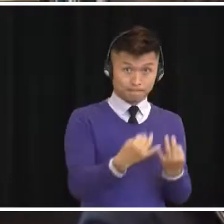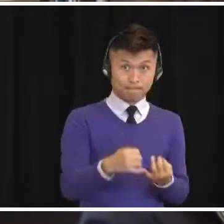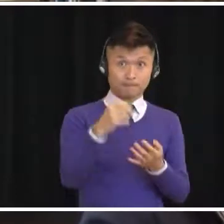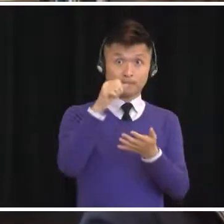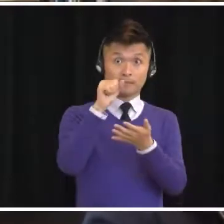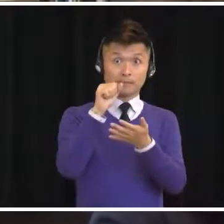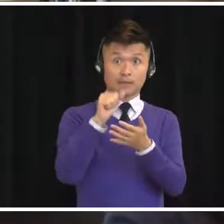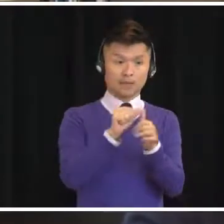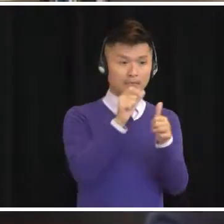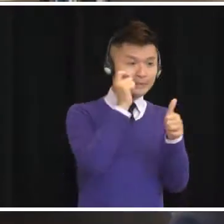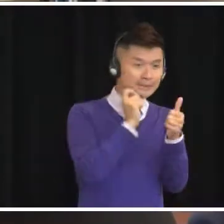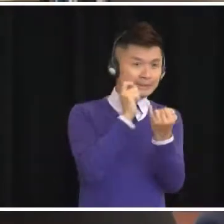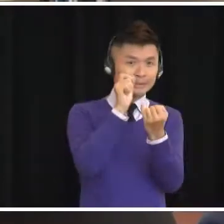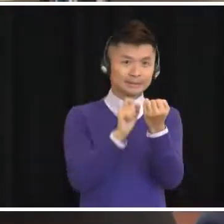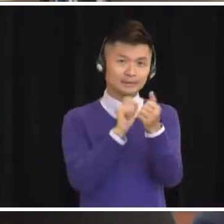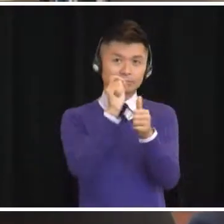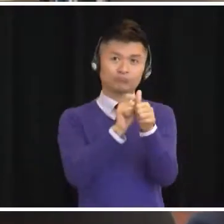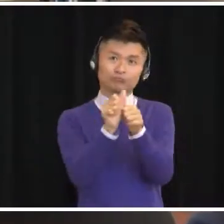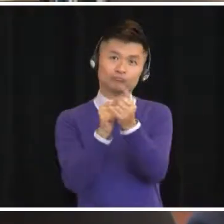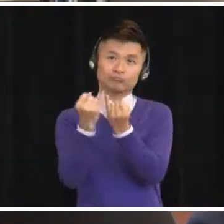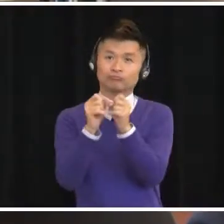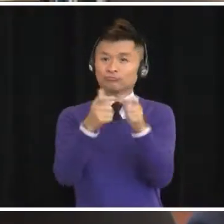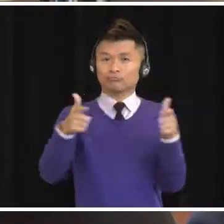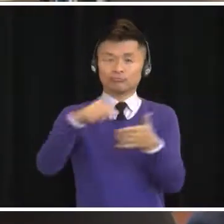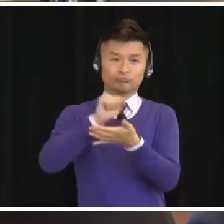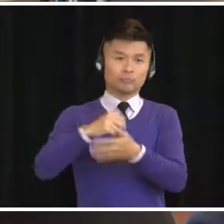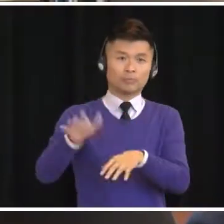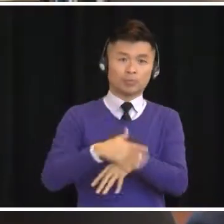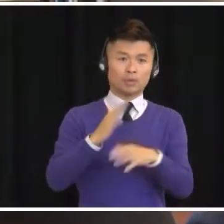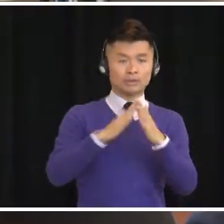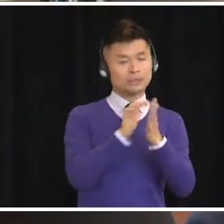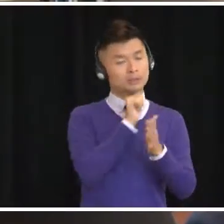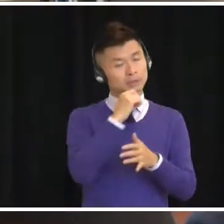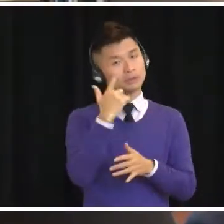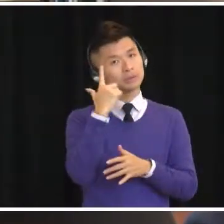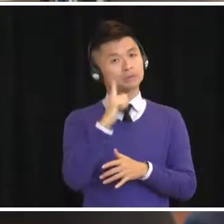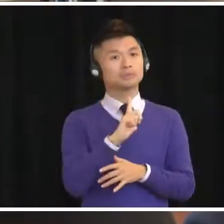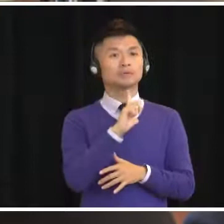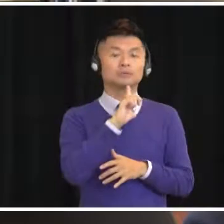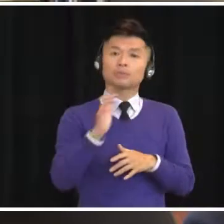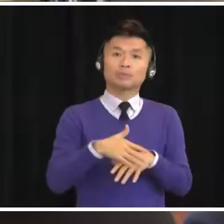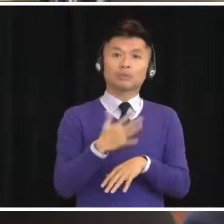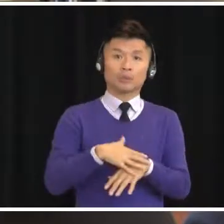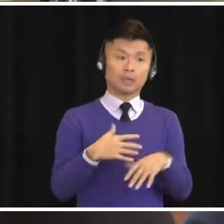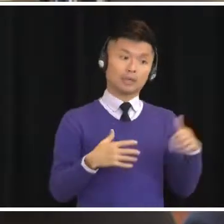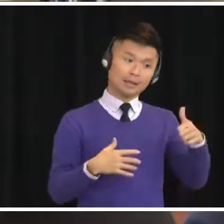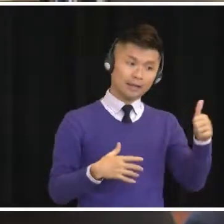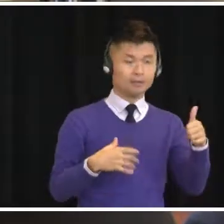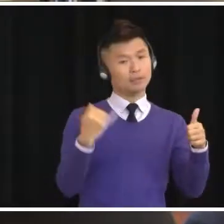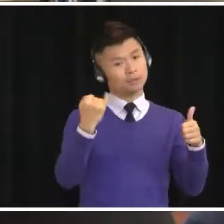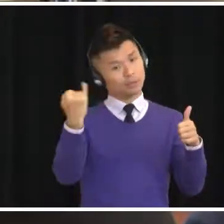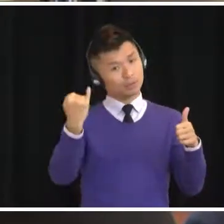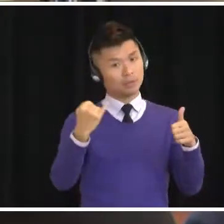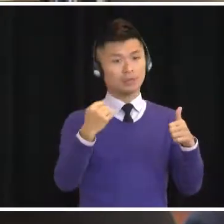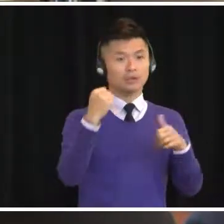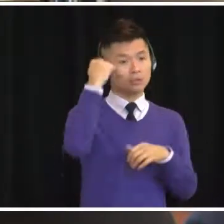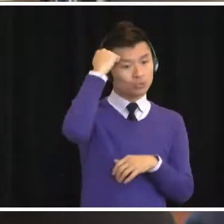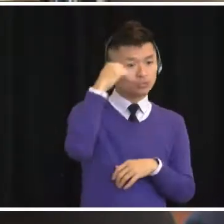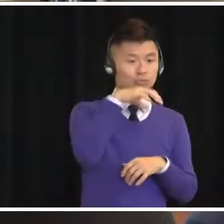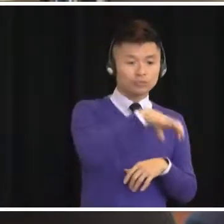the registry information. But in that case, there will be no indication of